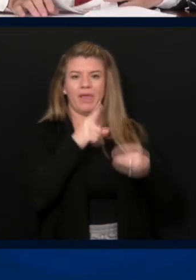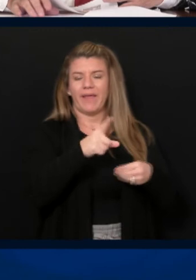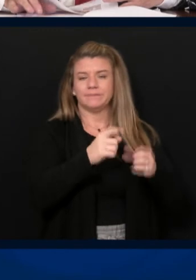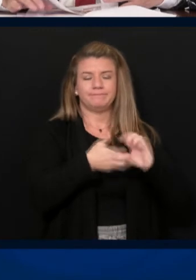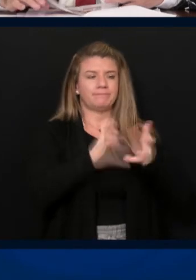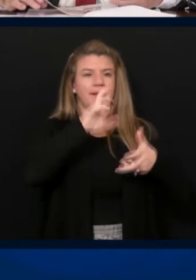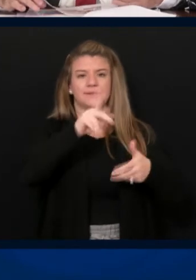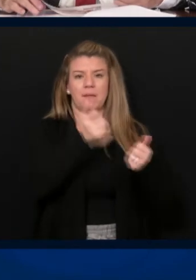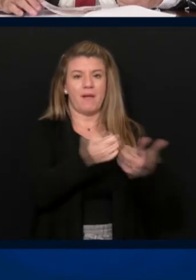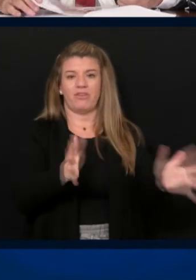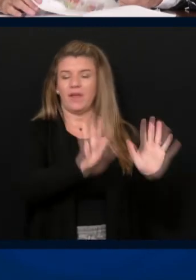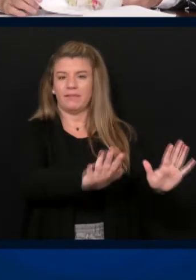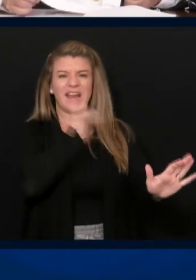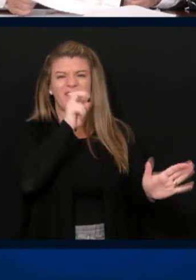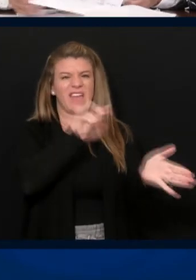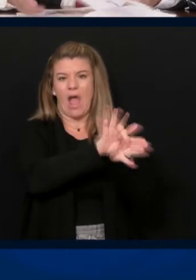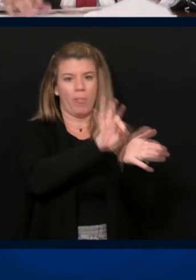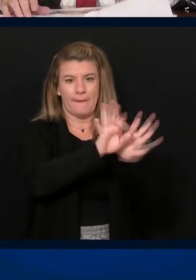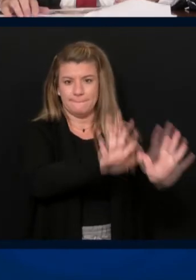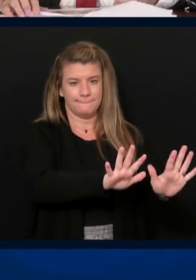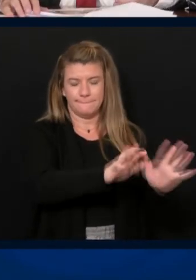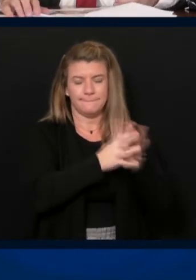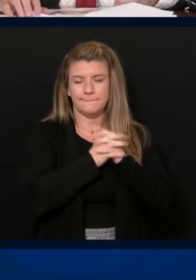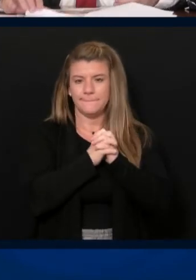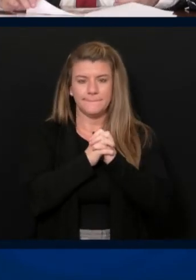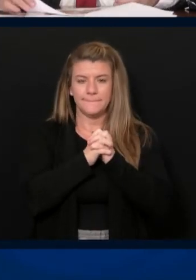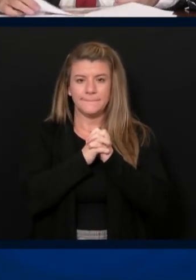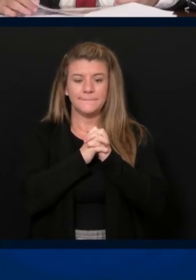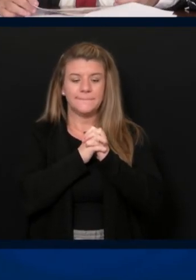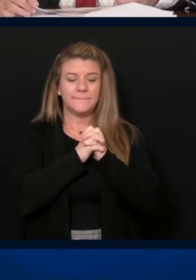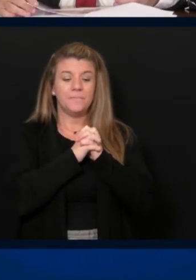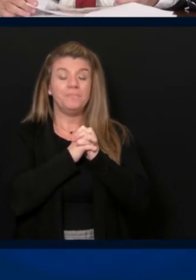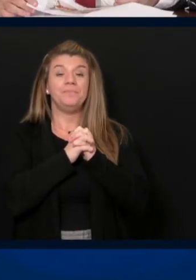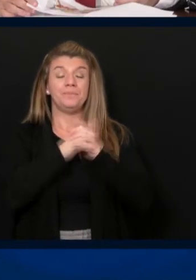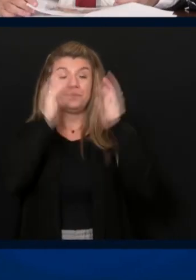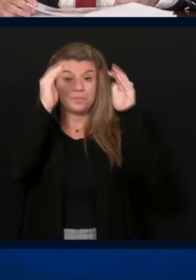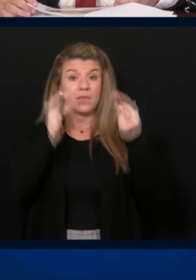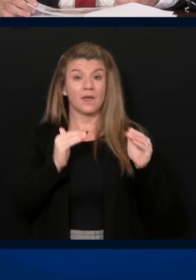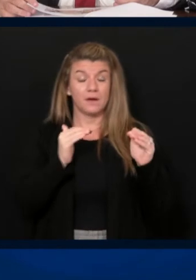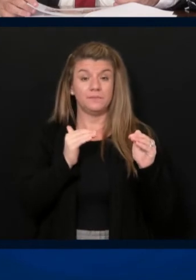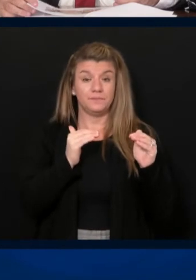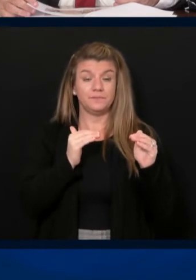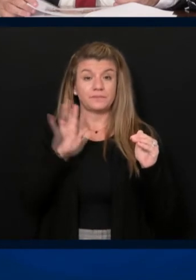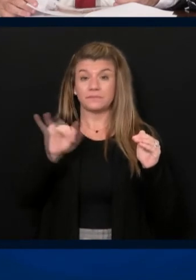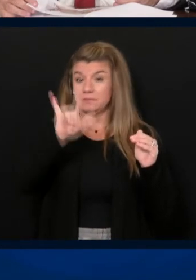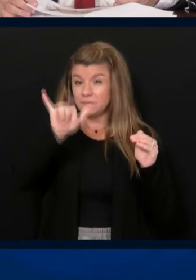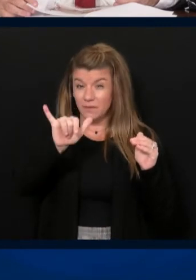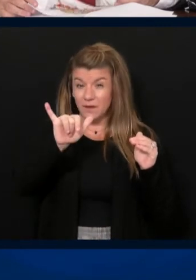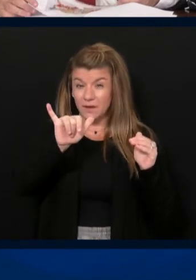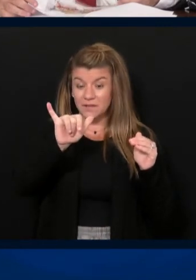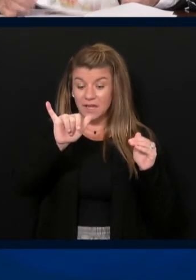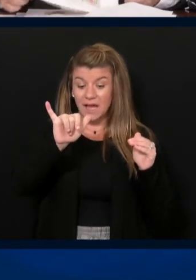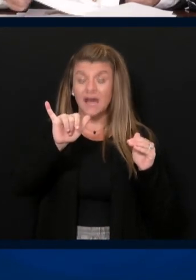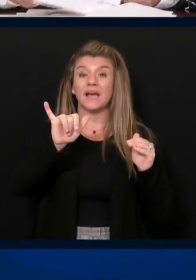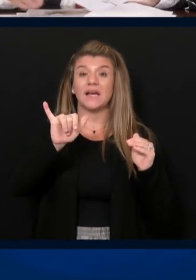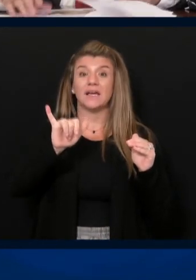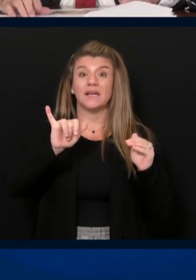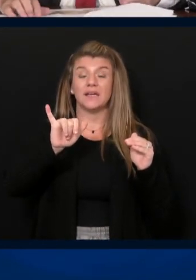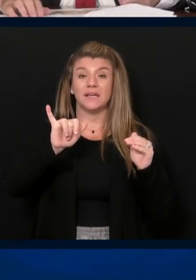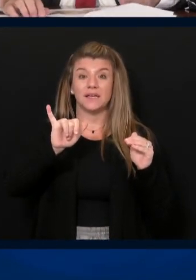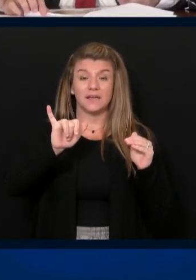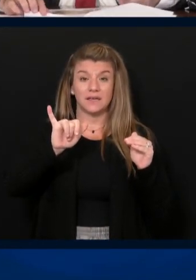all of it, and they didn't even count it. Then all of a sudden in July, we're here.